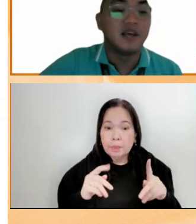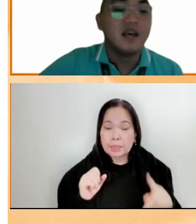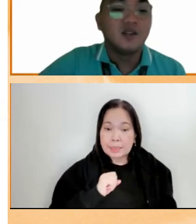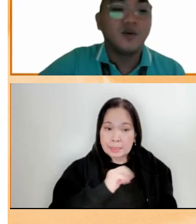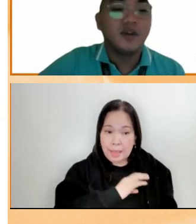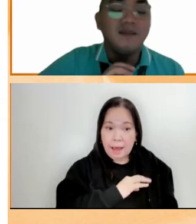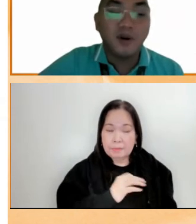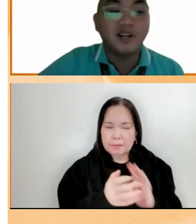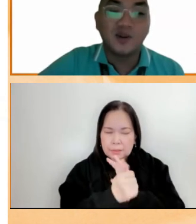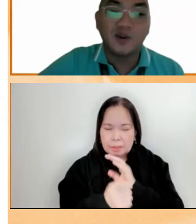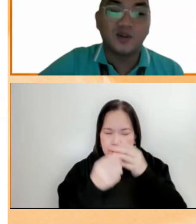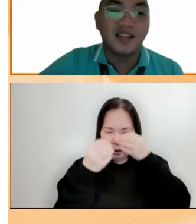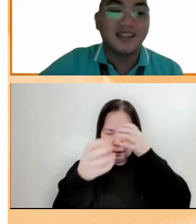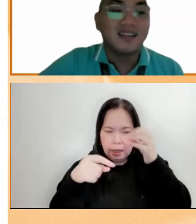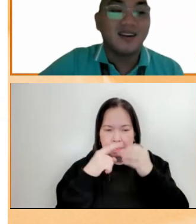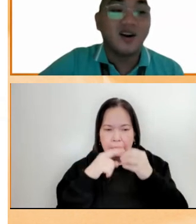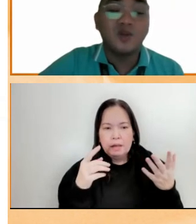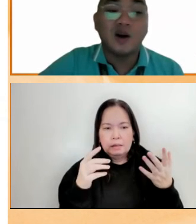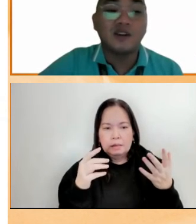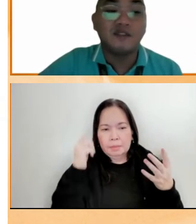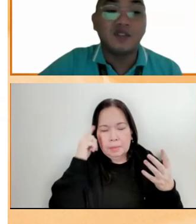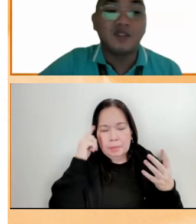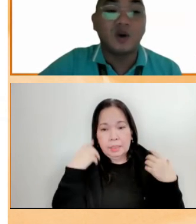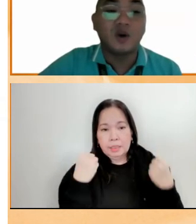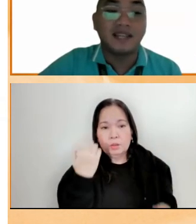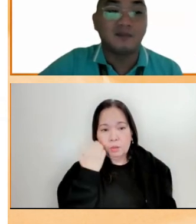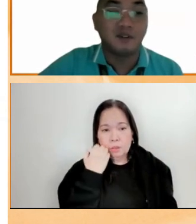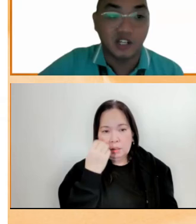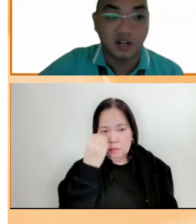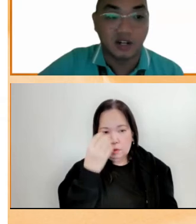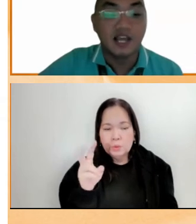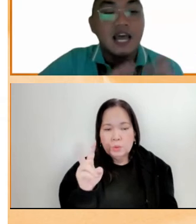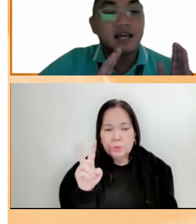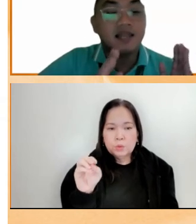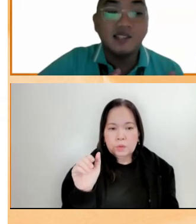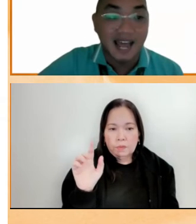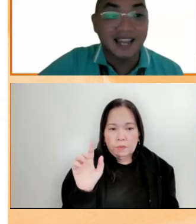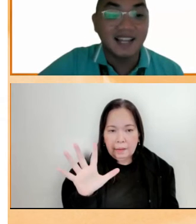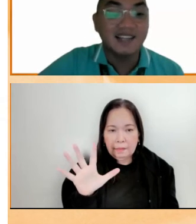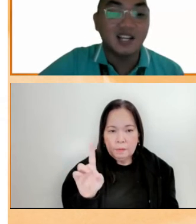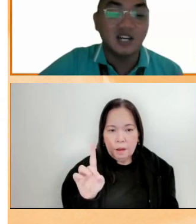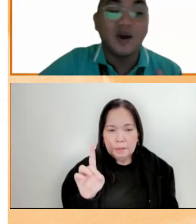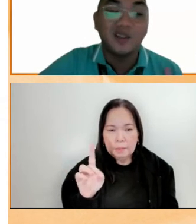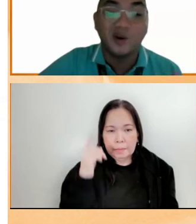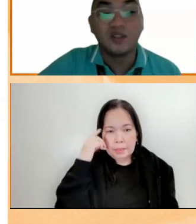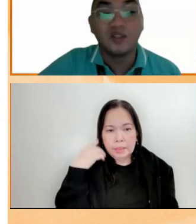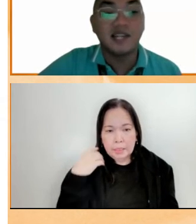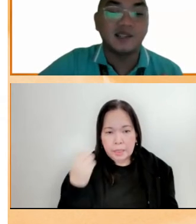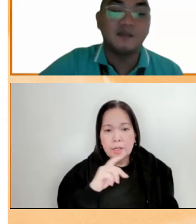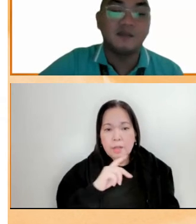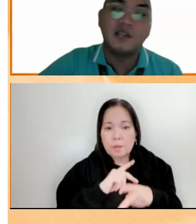Philippines. So important to note that there are 2,051 mental health professionals. This slide is actually quite